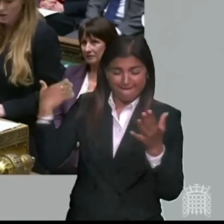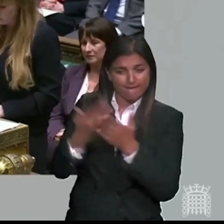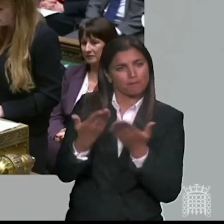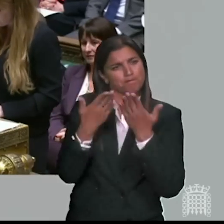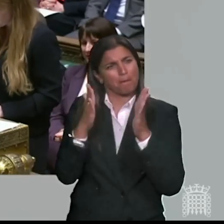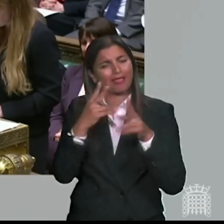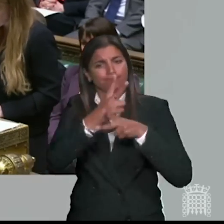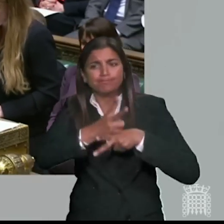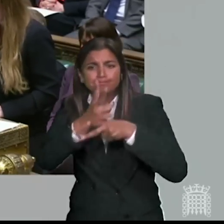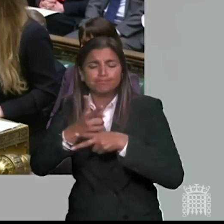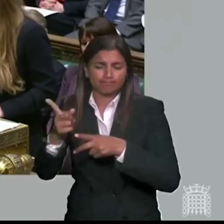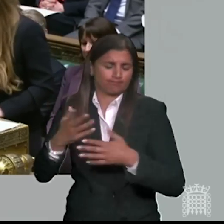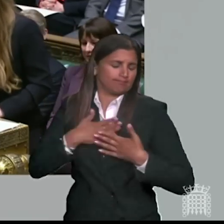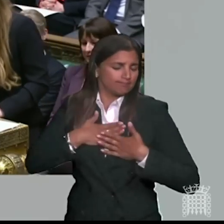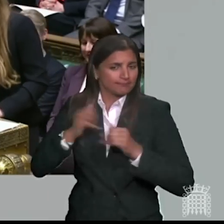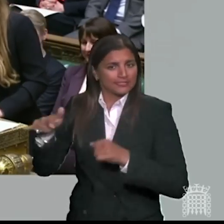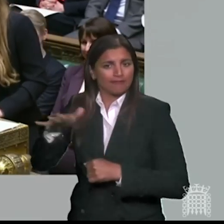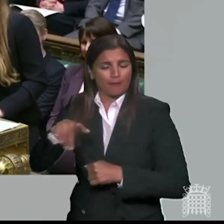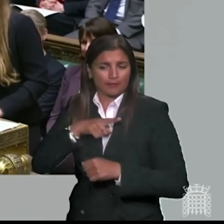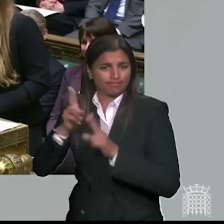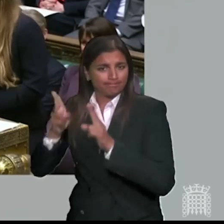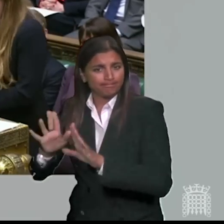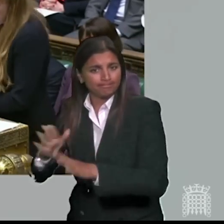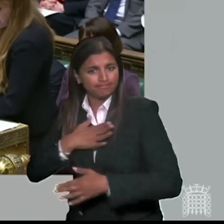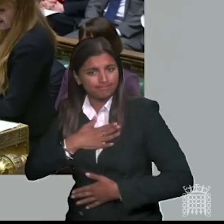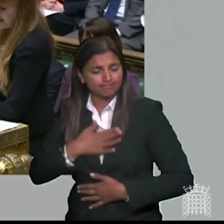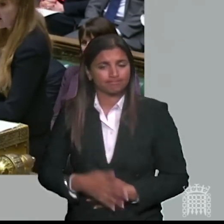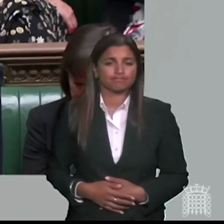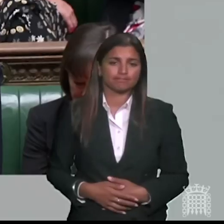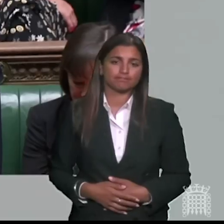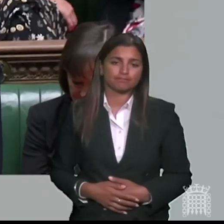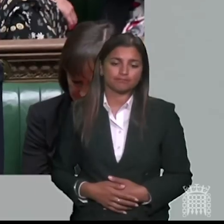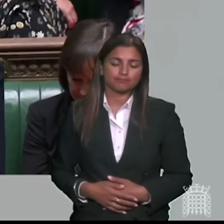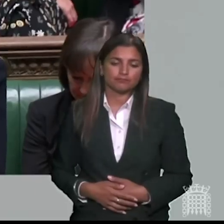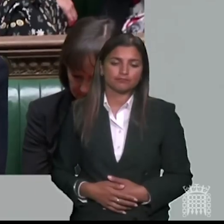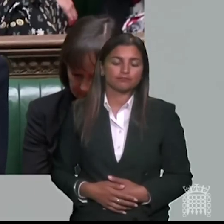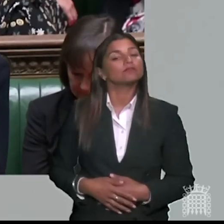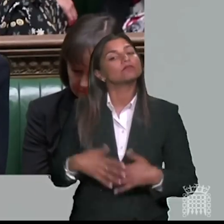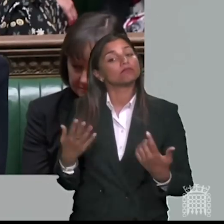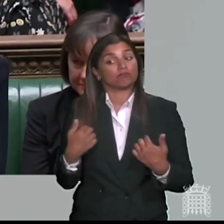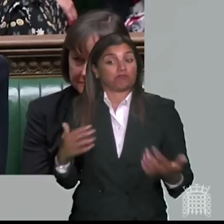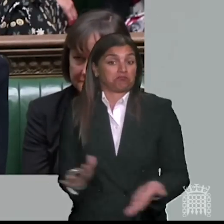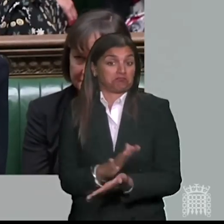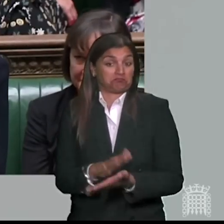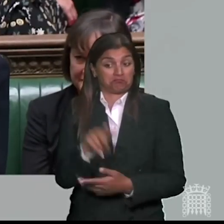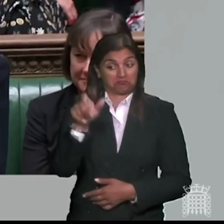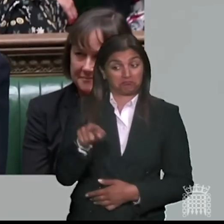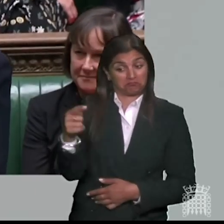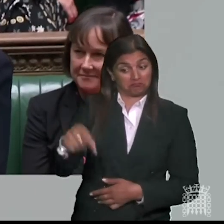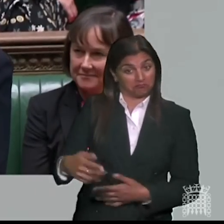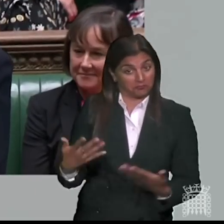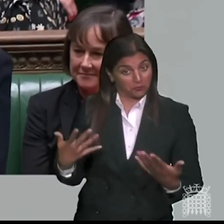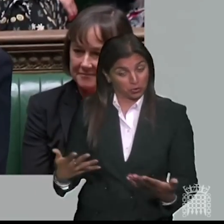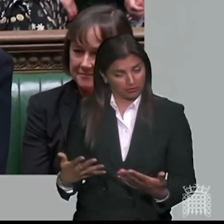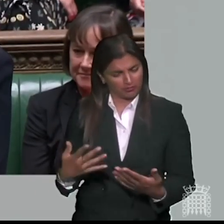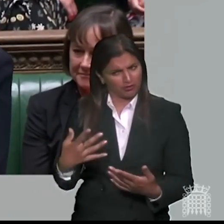heartfelt condolences go to his family. Mr. Speaker, I'm glad to see the right honourable gentleman here today. I think I'm